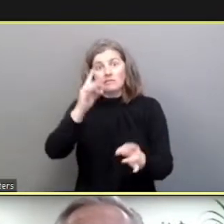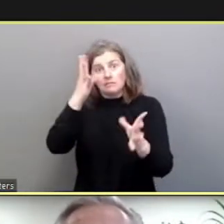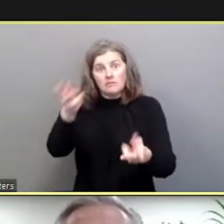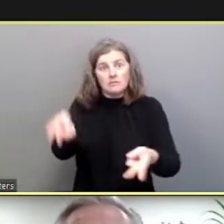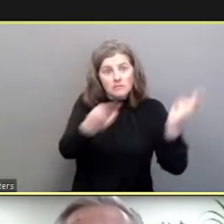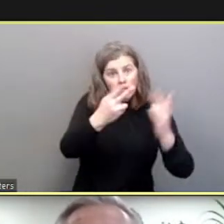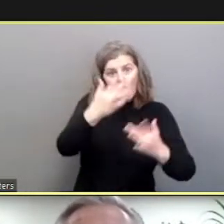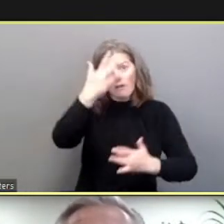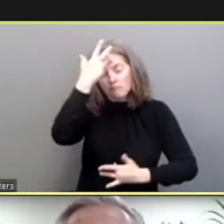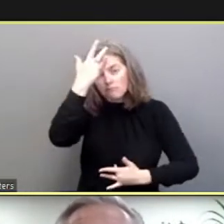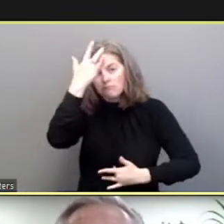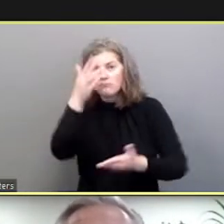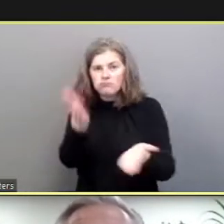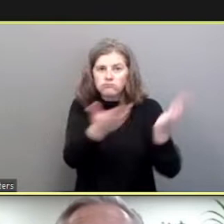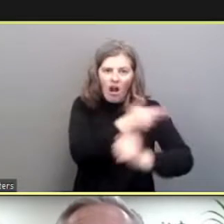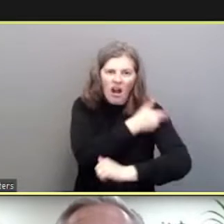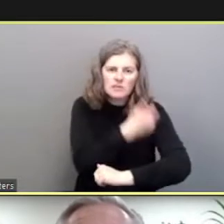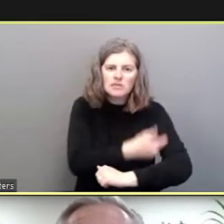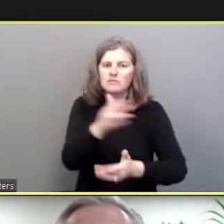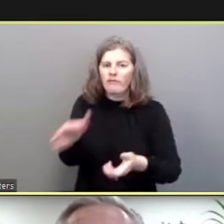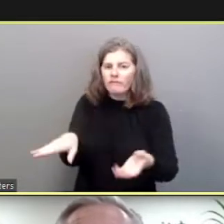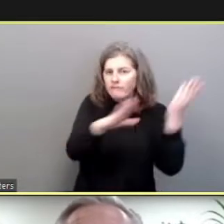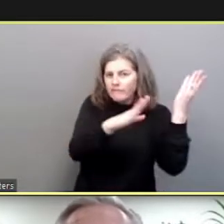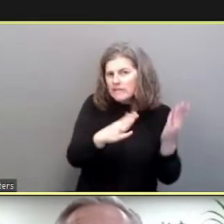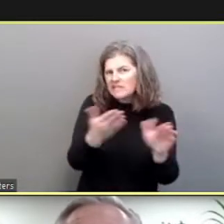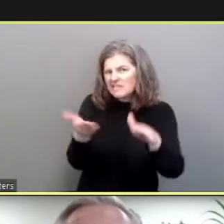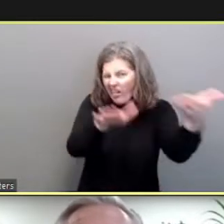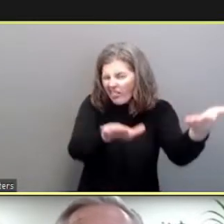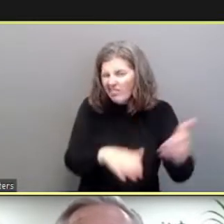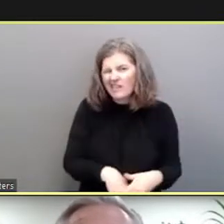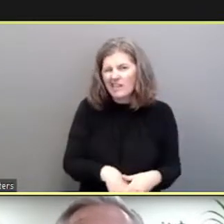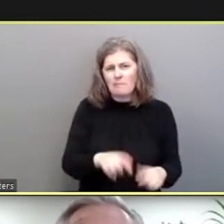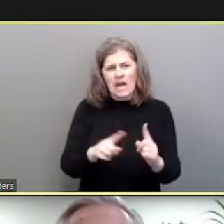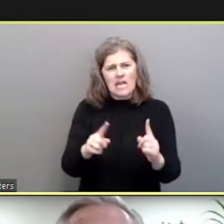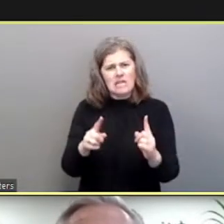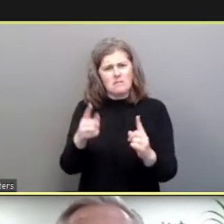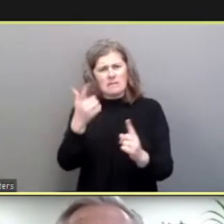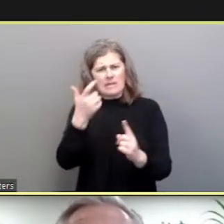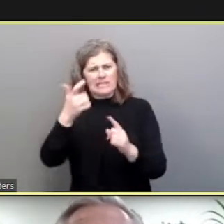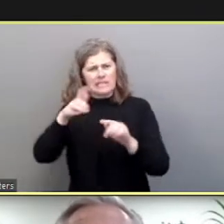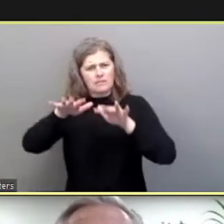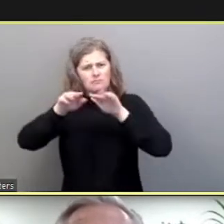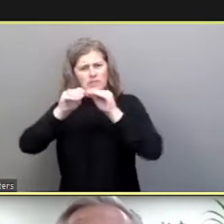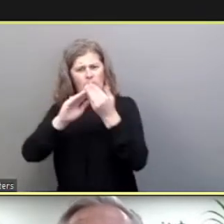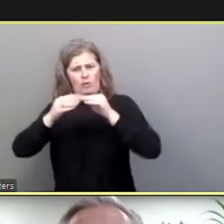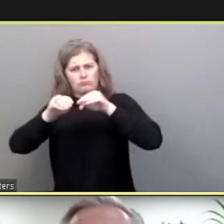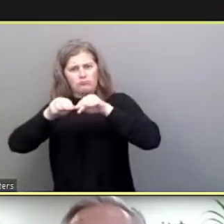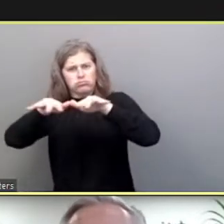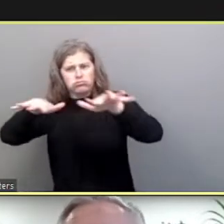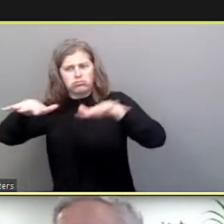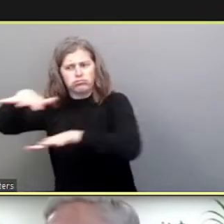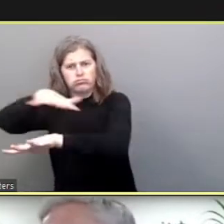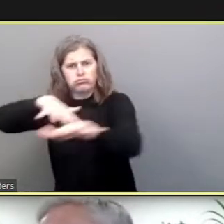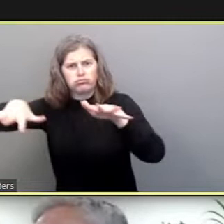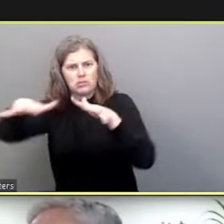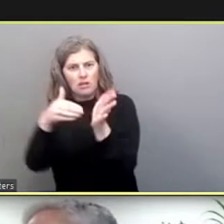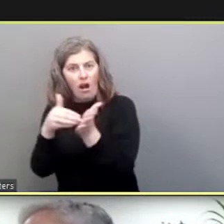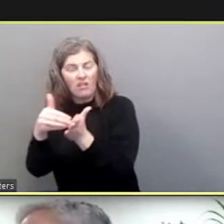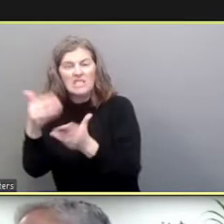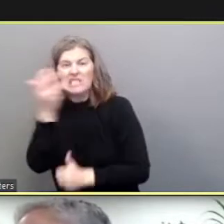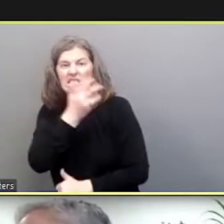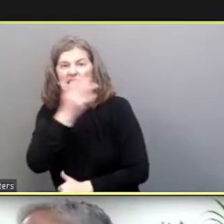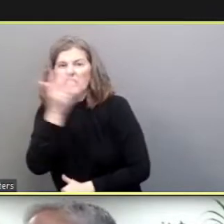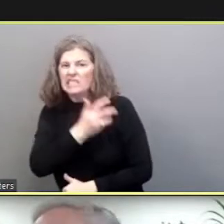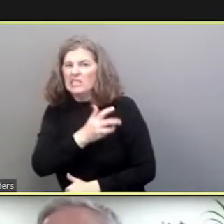including hospitalization and death, with this high level of disease activity in our communities, we want